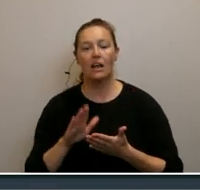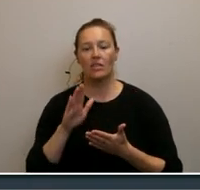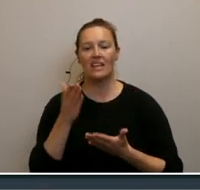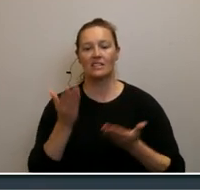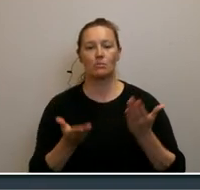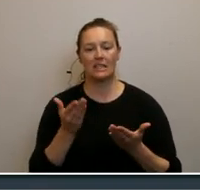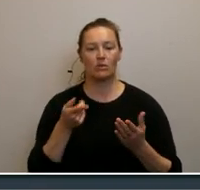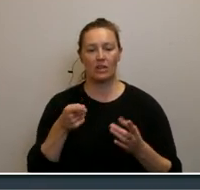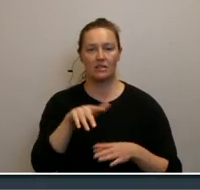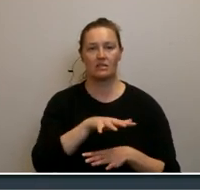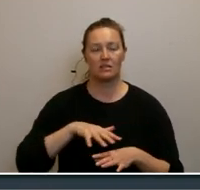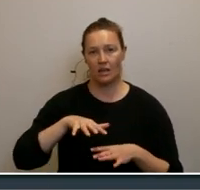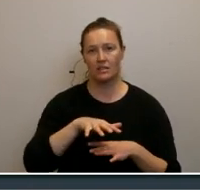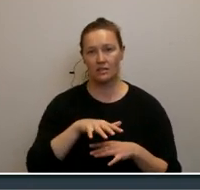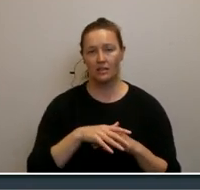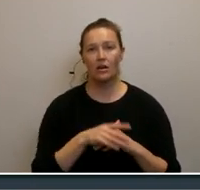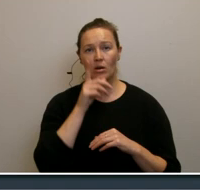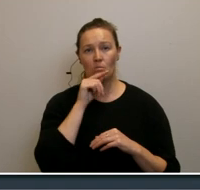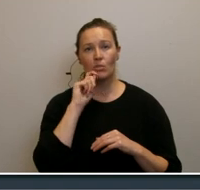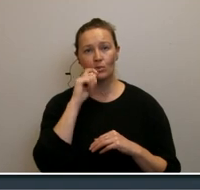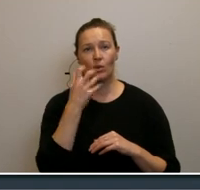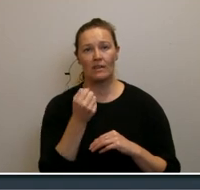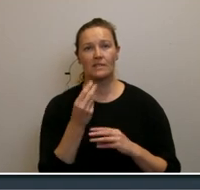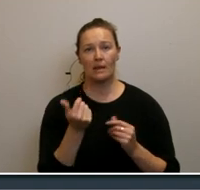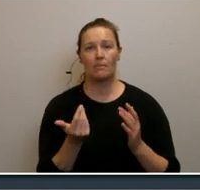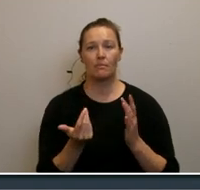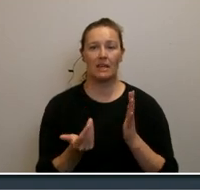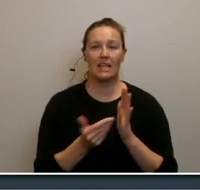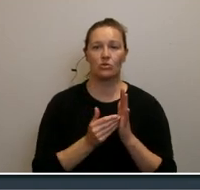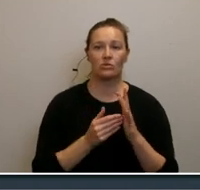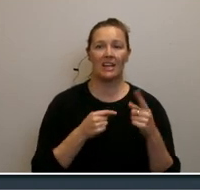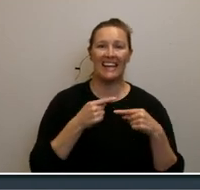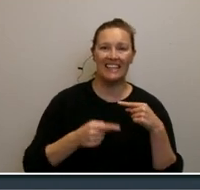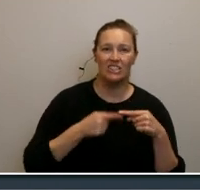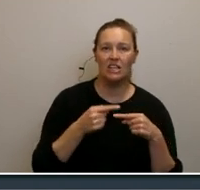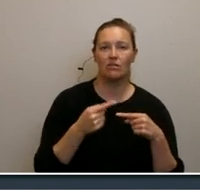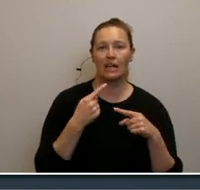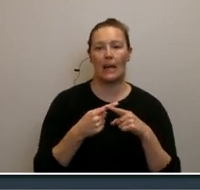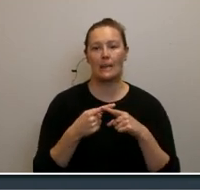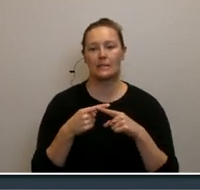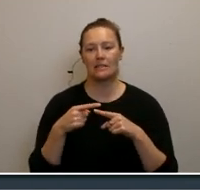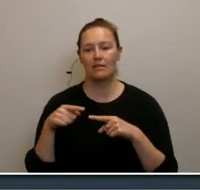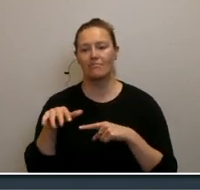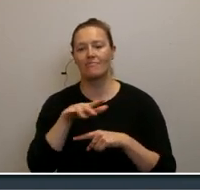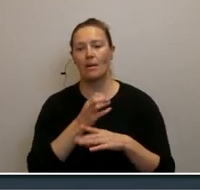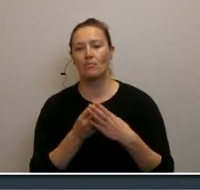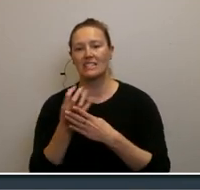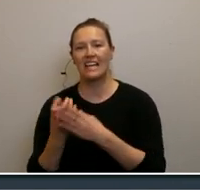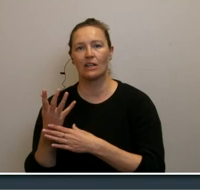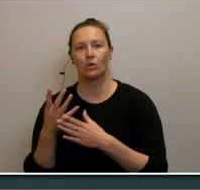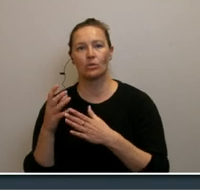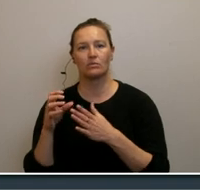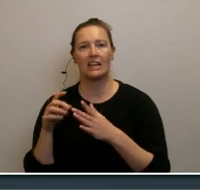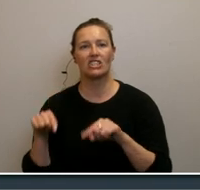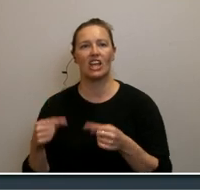the site and likely to pose some additional engineering and botanical challenges, particularly,